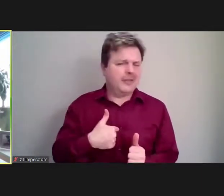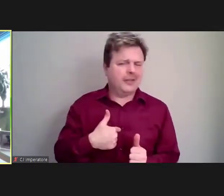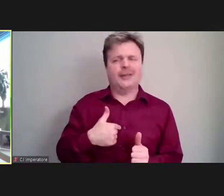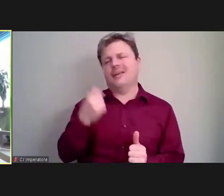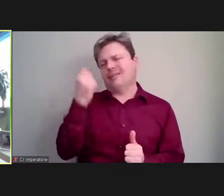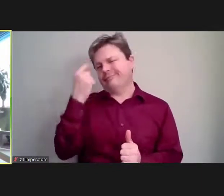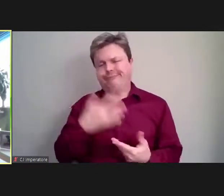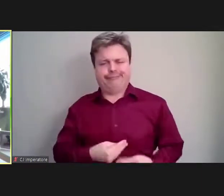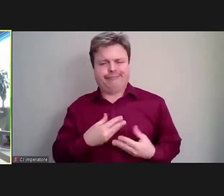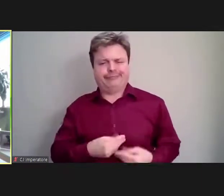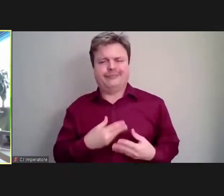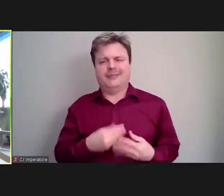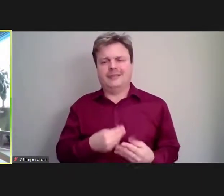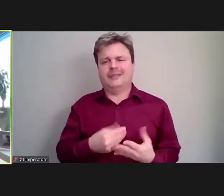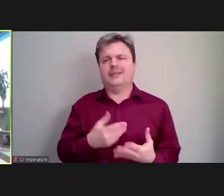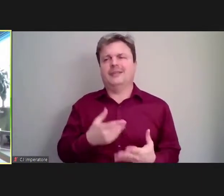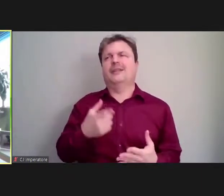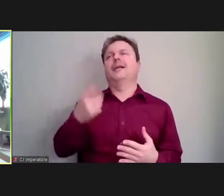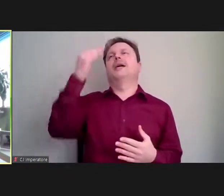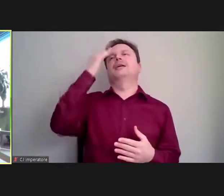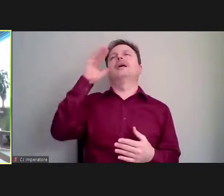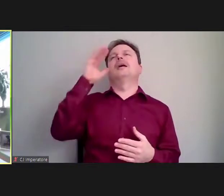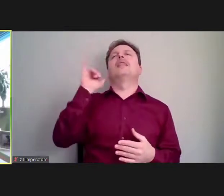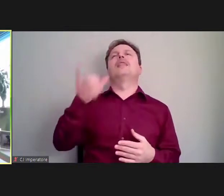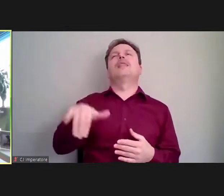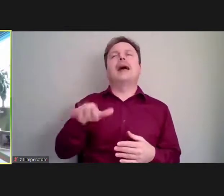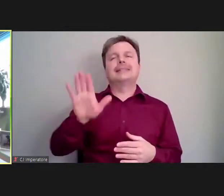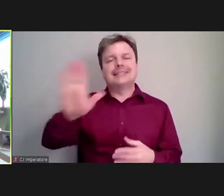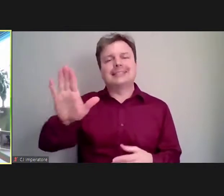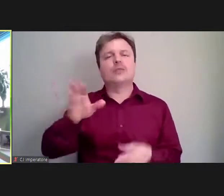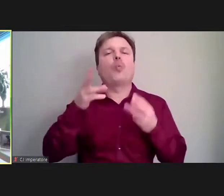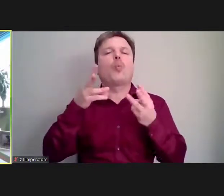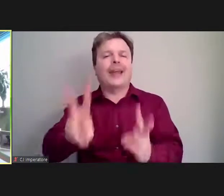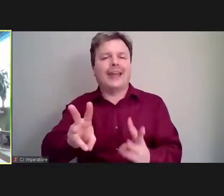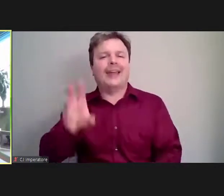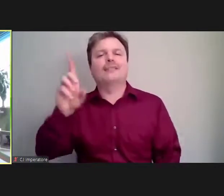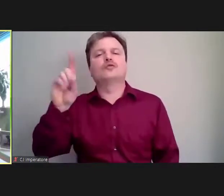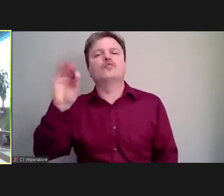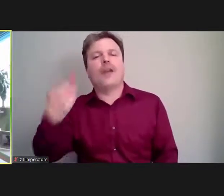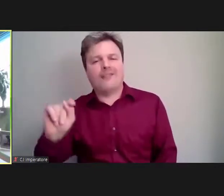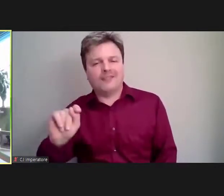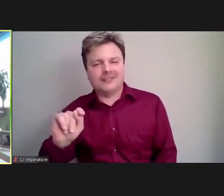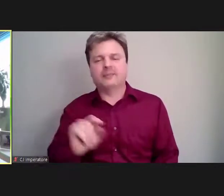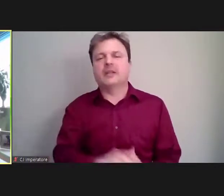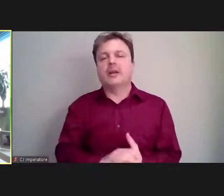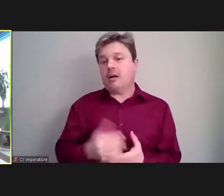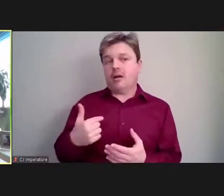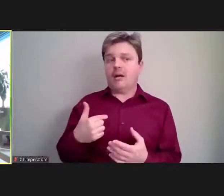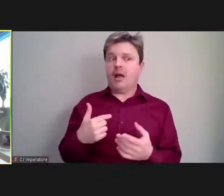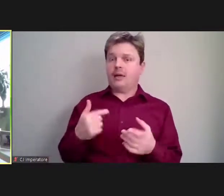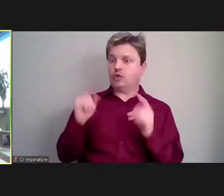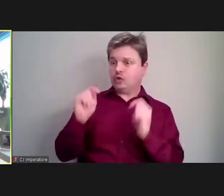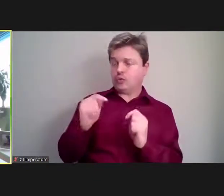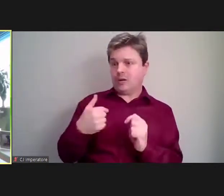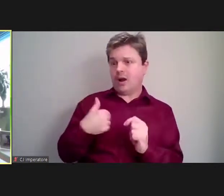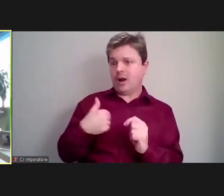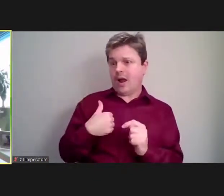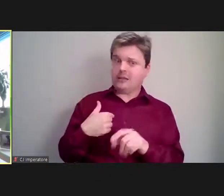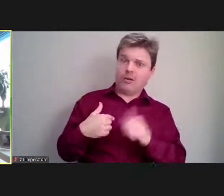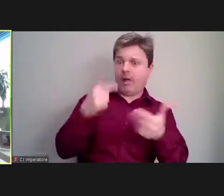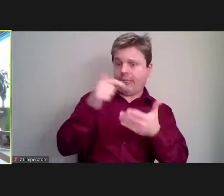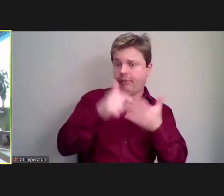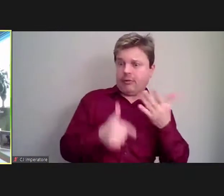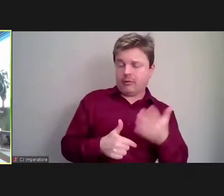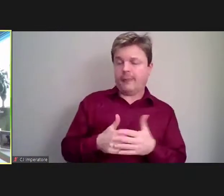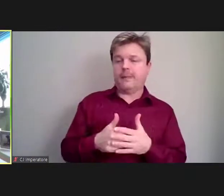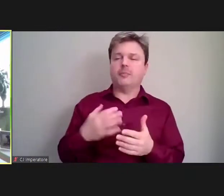draft. I can do other things to be helpful as your writing tutor, but forcing you to draft in ways that are legible to